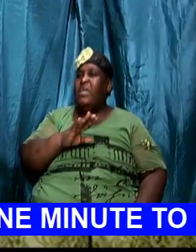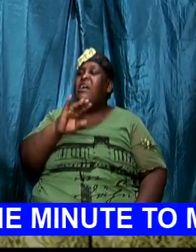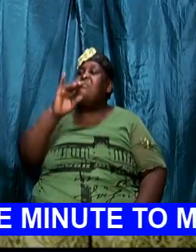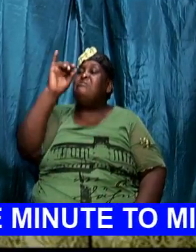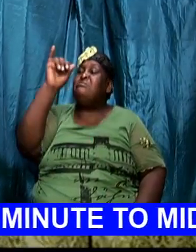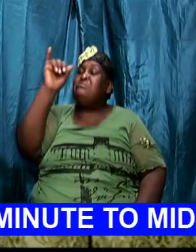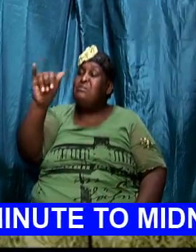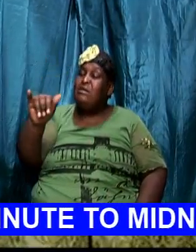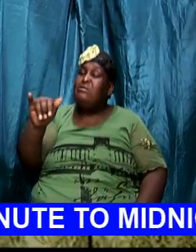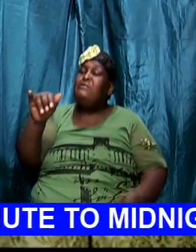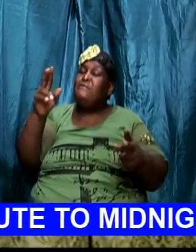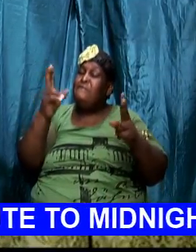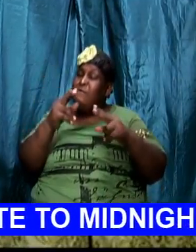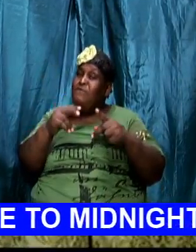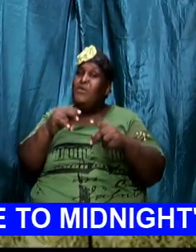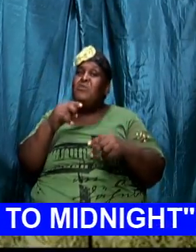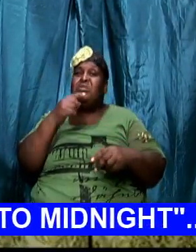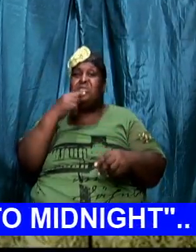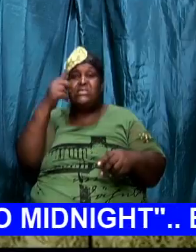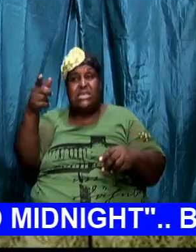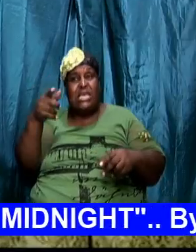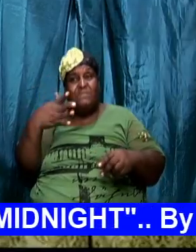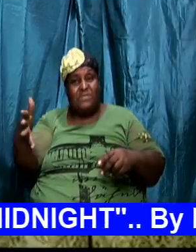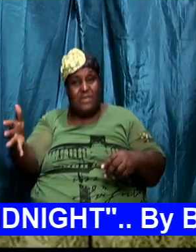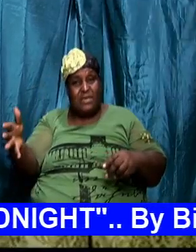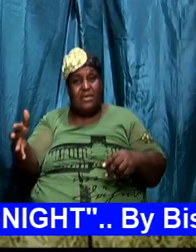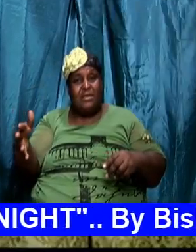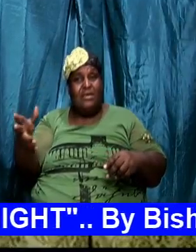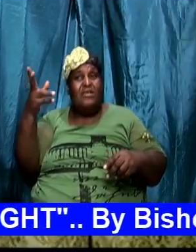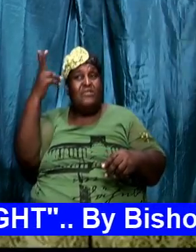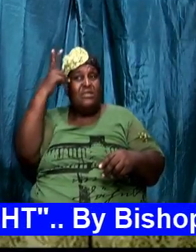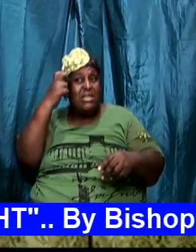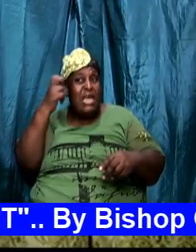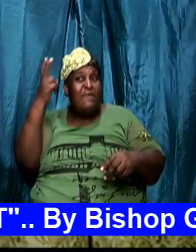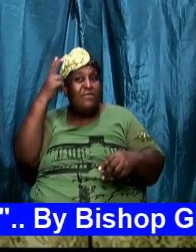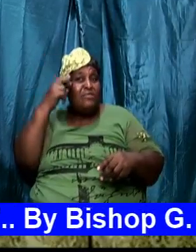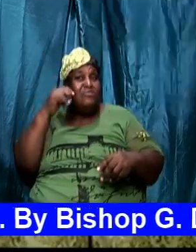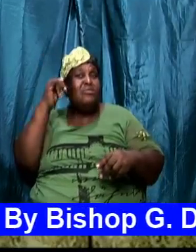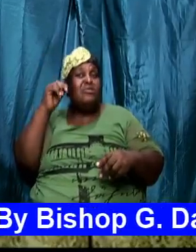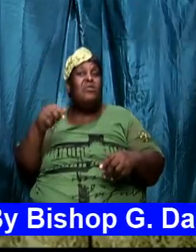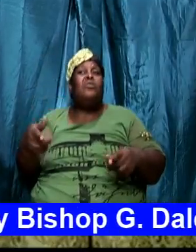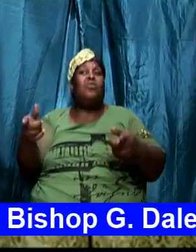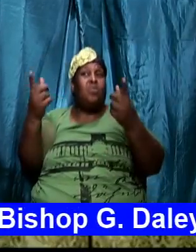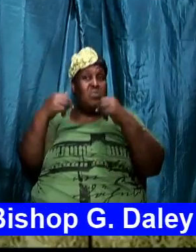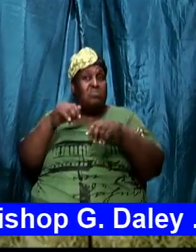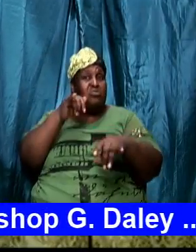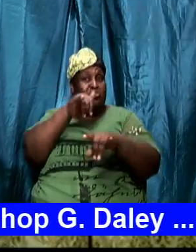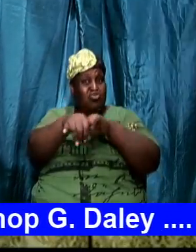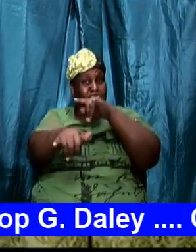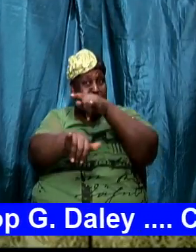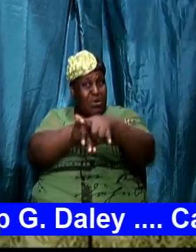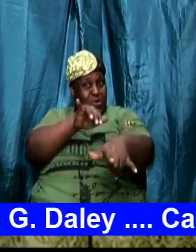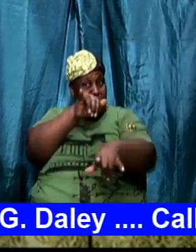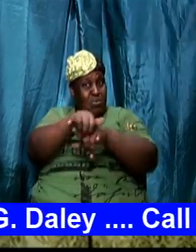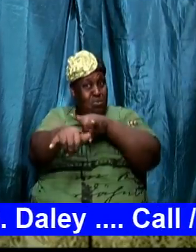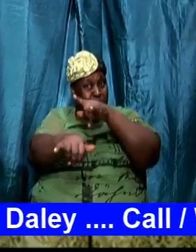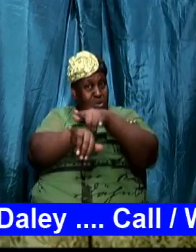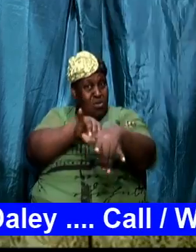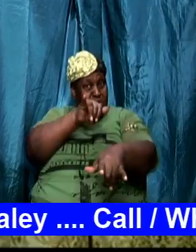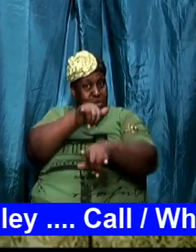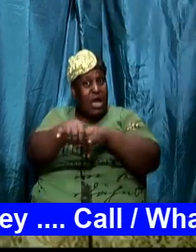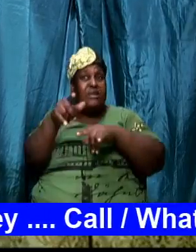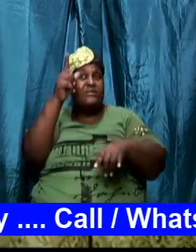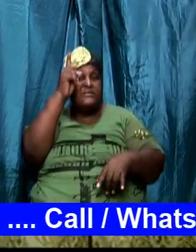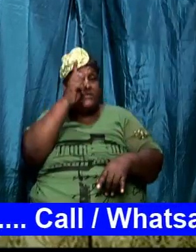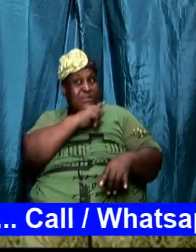is the very same trick, brothers and sisters. That is the very same approach. That is the very